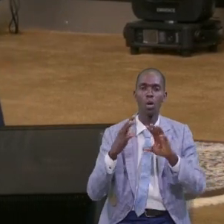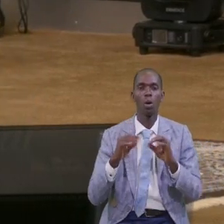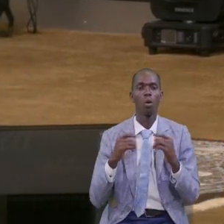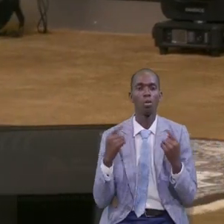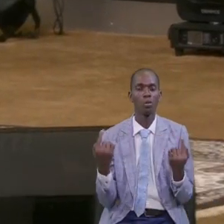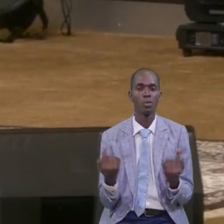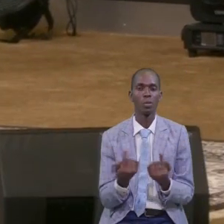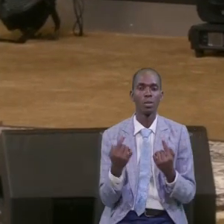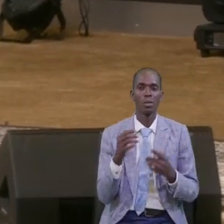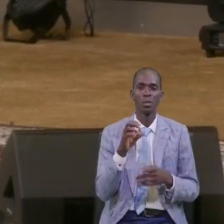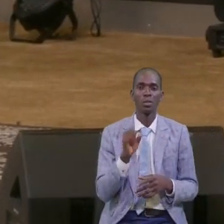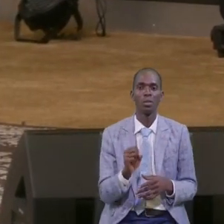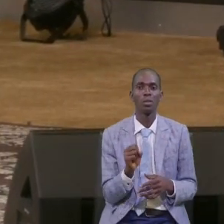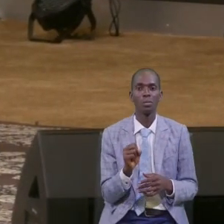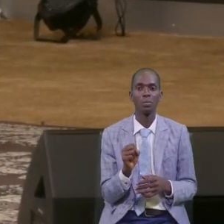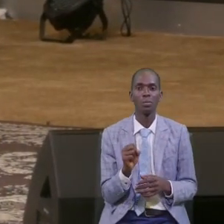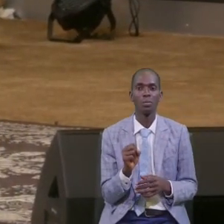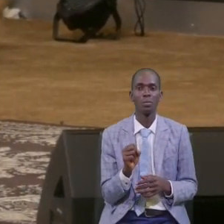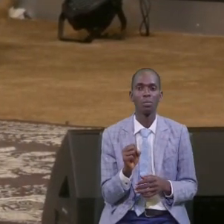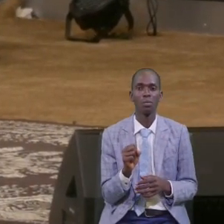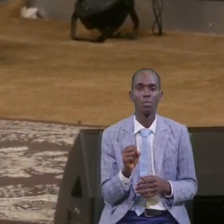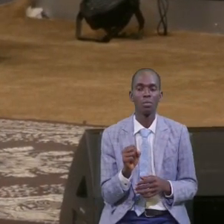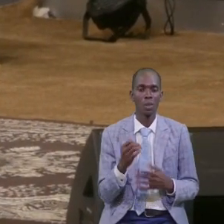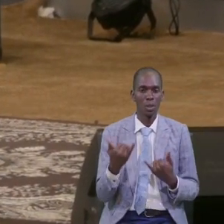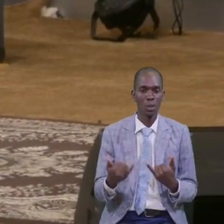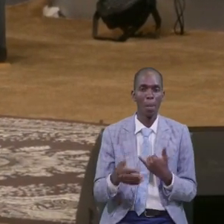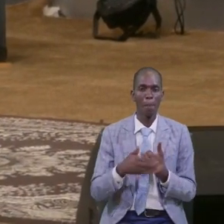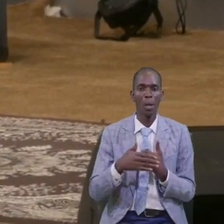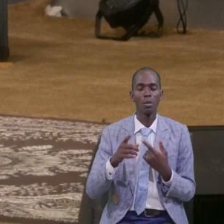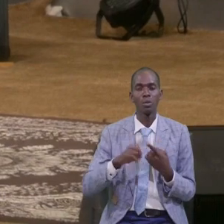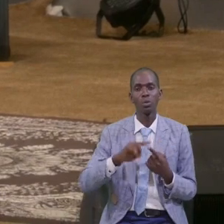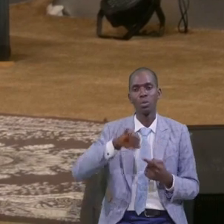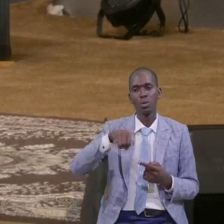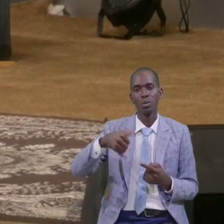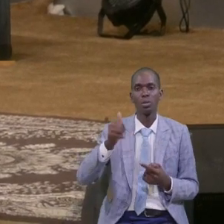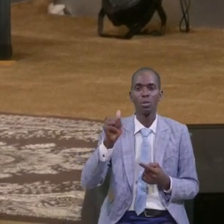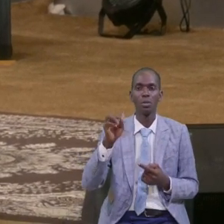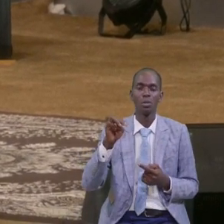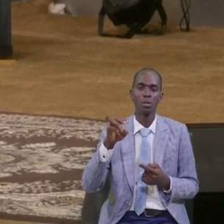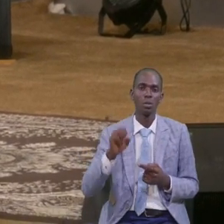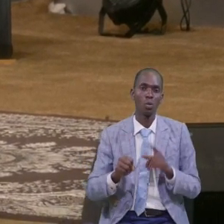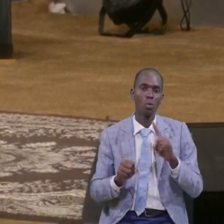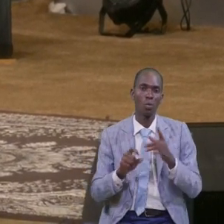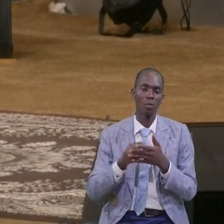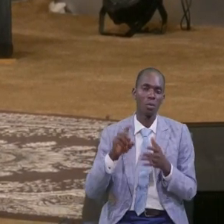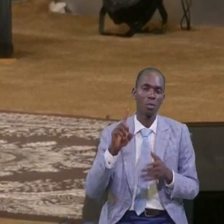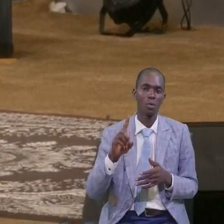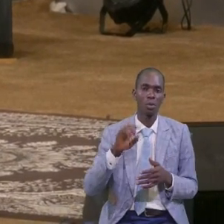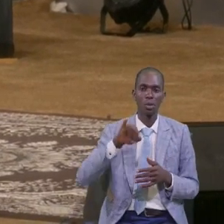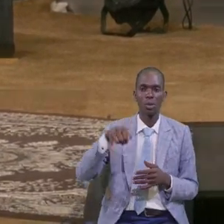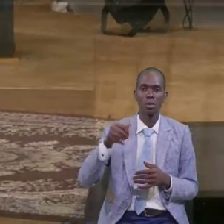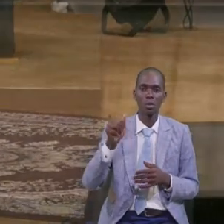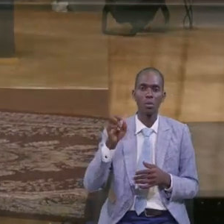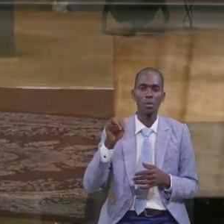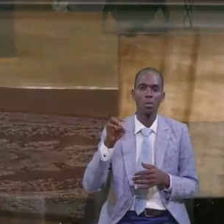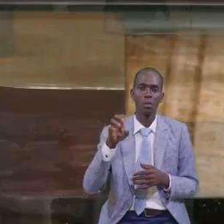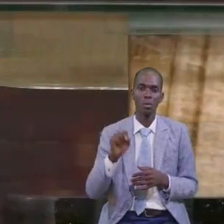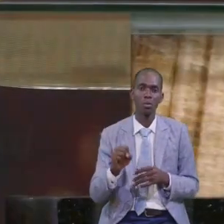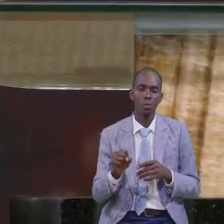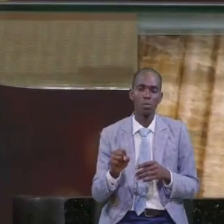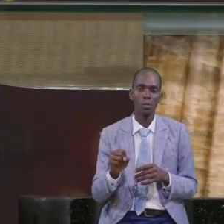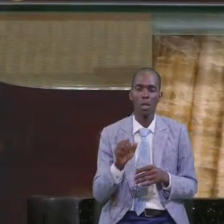multitude of sins. Let's come back to James chapter 1, verse 1. James,